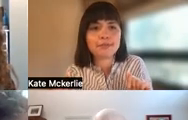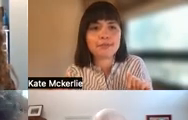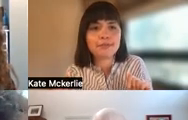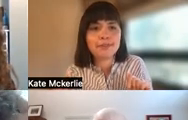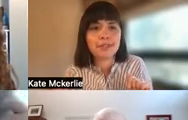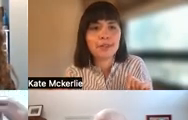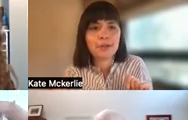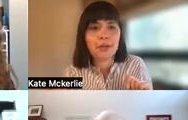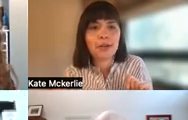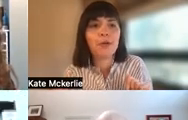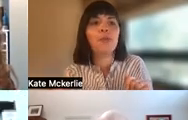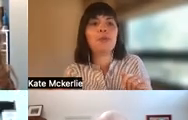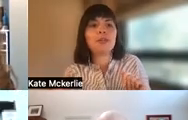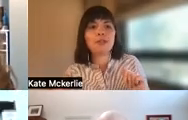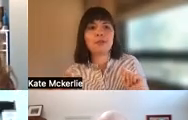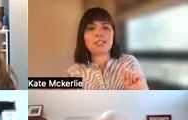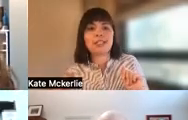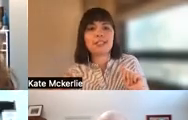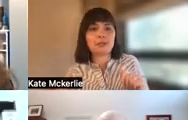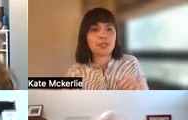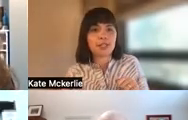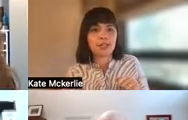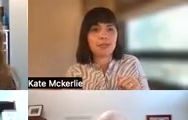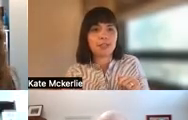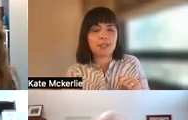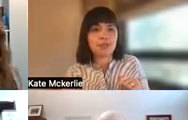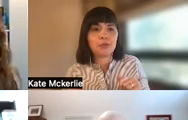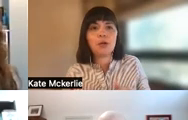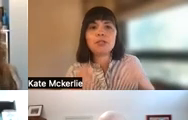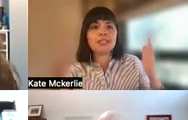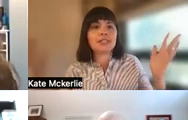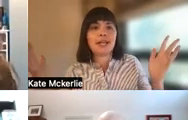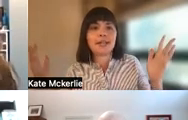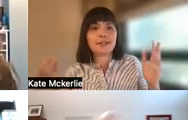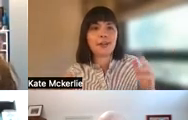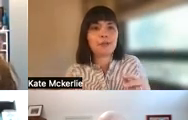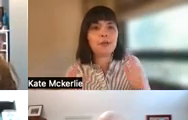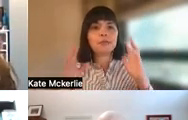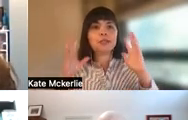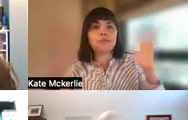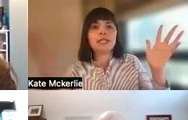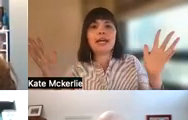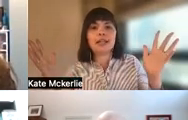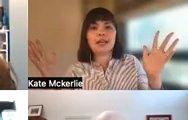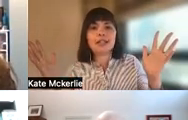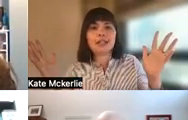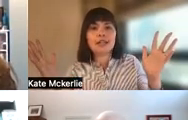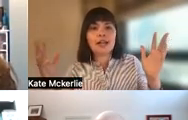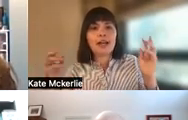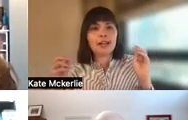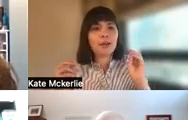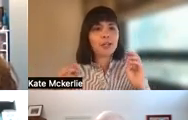headline when one of your rich ideas was accomplished? What would it say, right? What would be the big